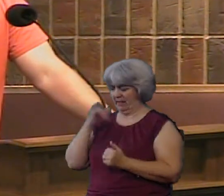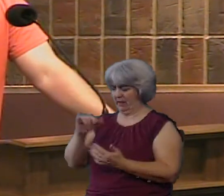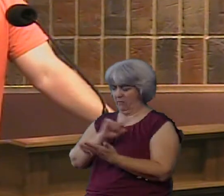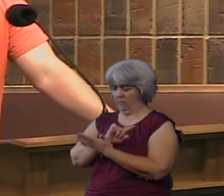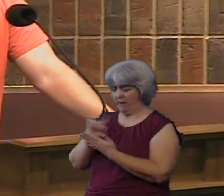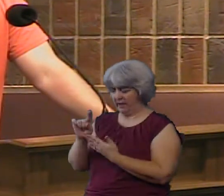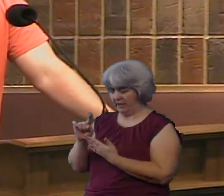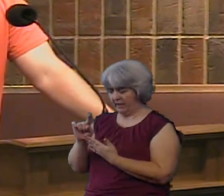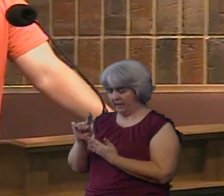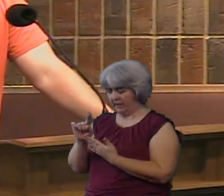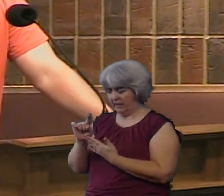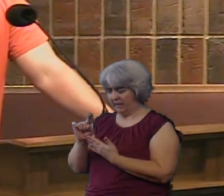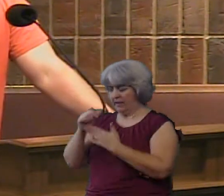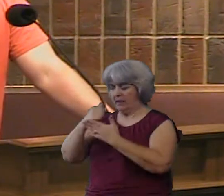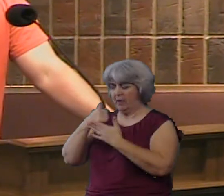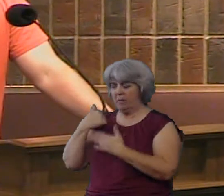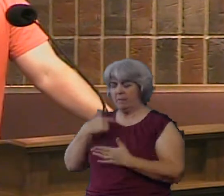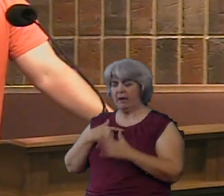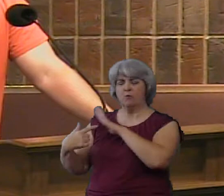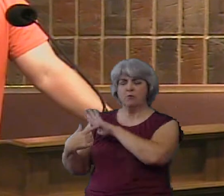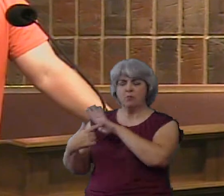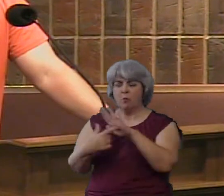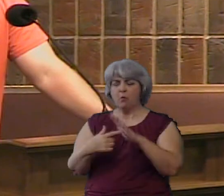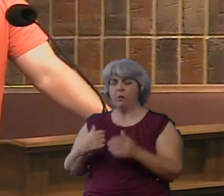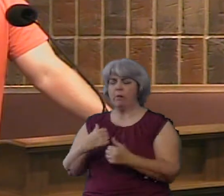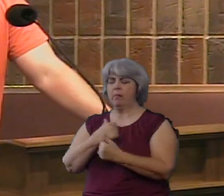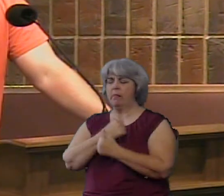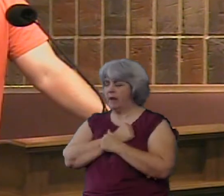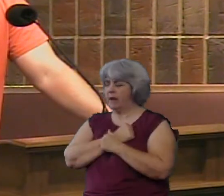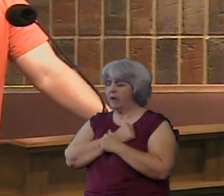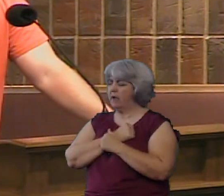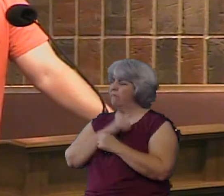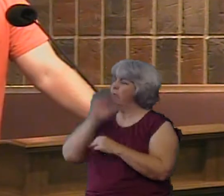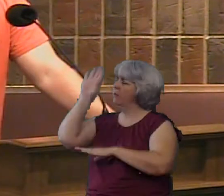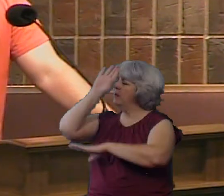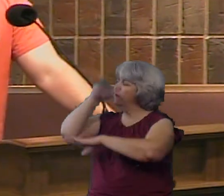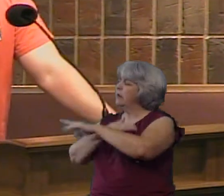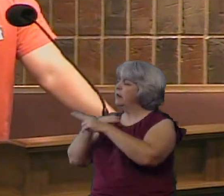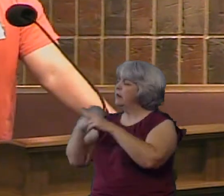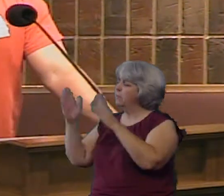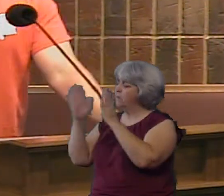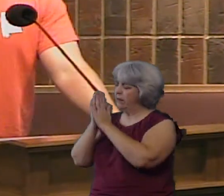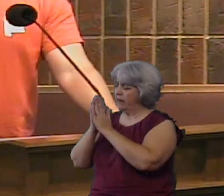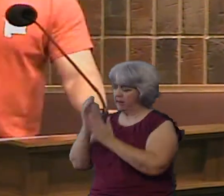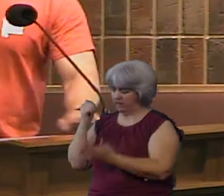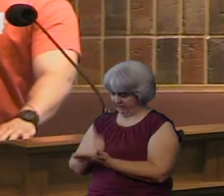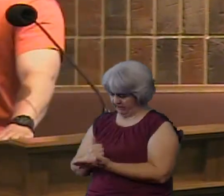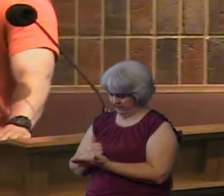a reflection of the love that you show us. And it's in your Son's name we pray. Amen.